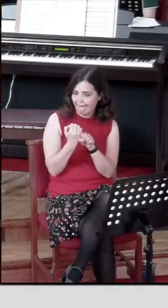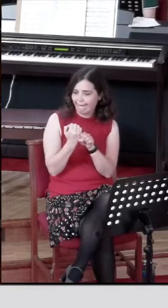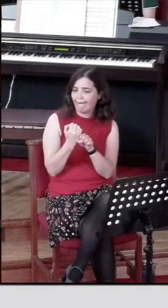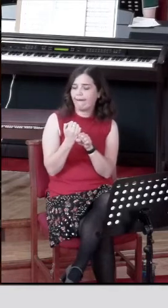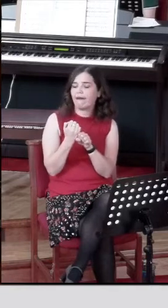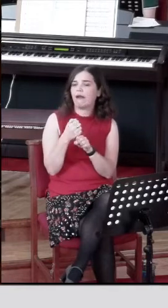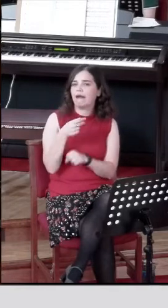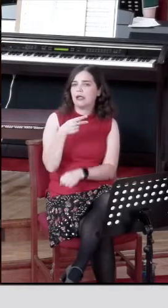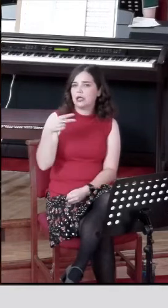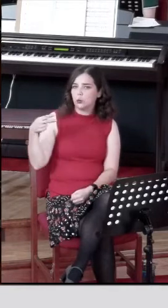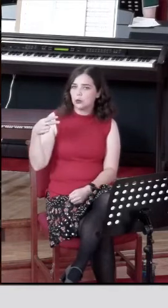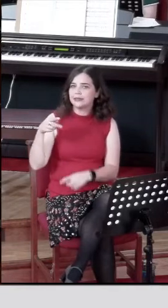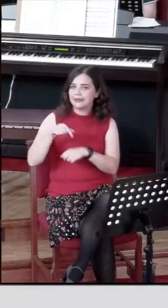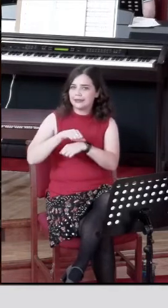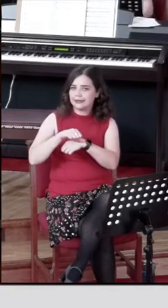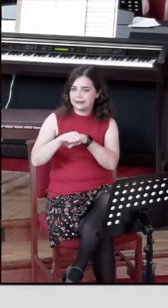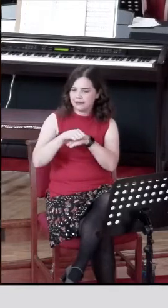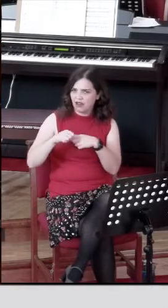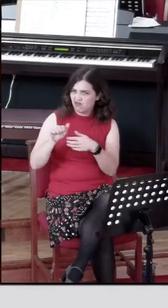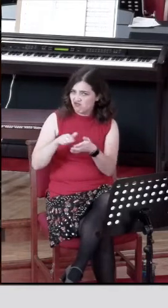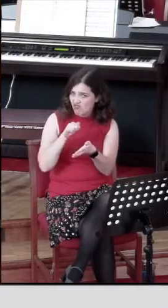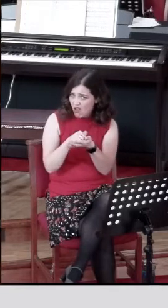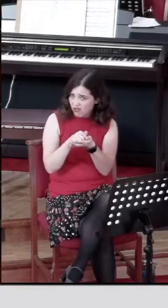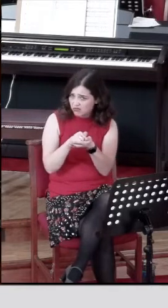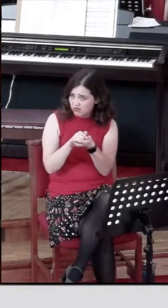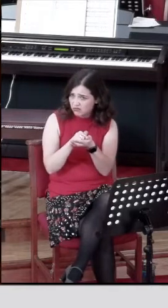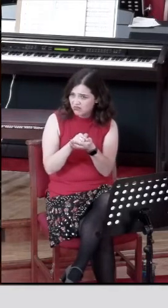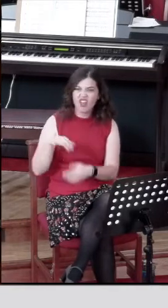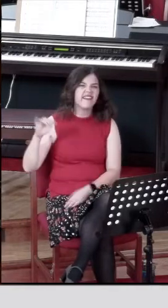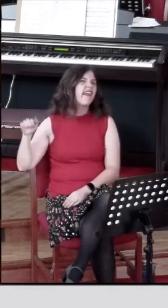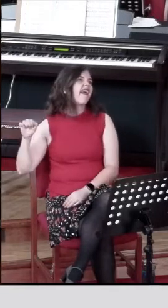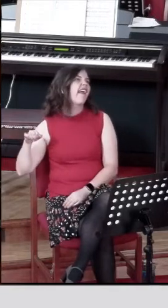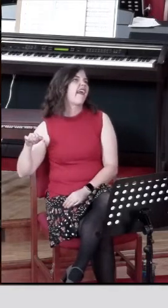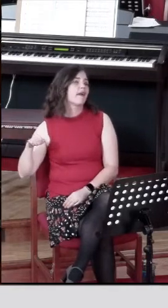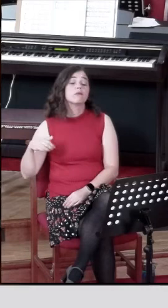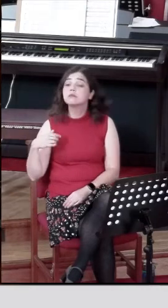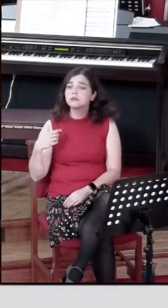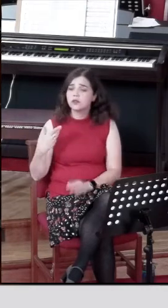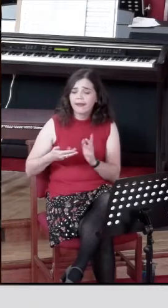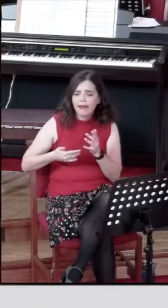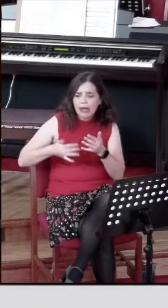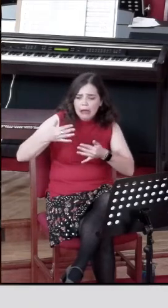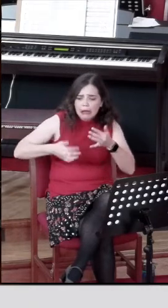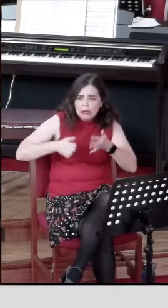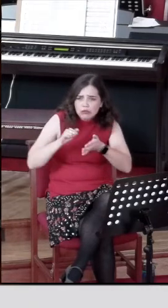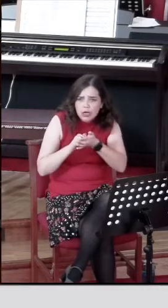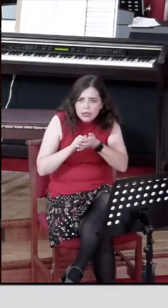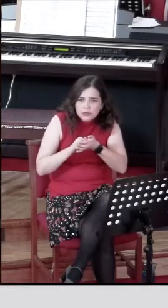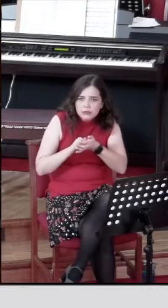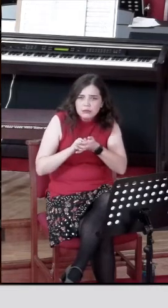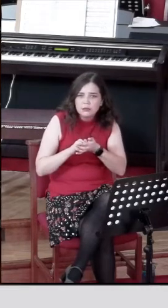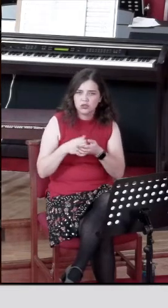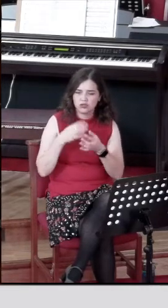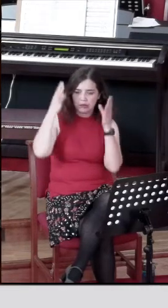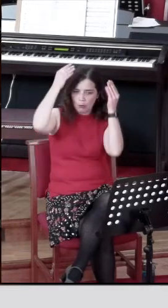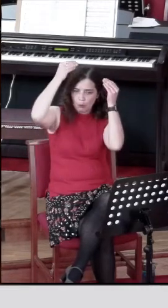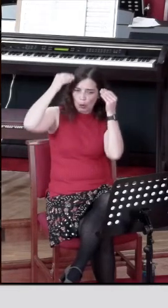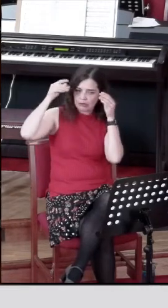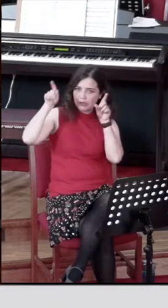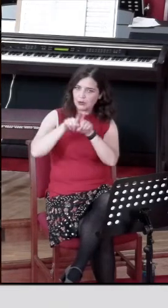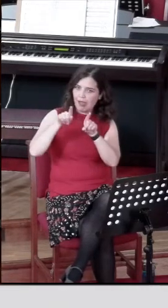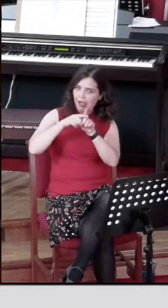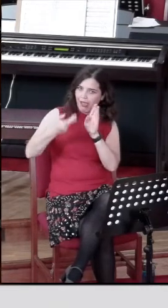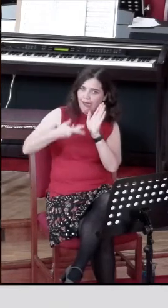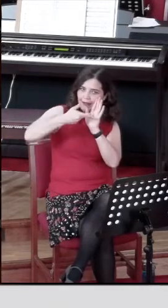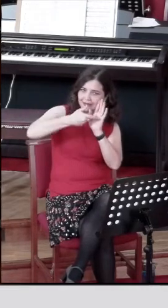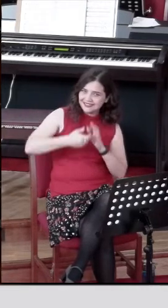egg equals Easter. Is that right? Does that add up? Is that what Easter's up? Maybe I should have drawn an Easter bonnet as well. That would have really